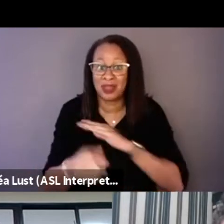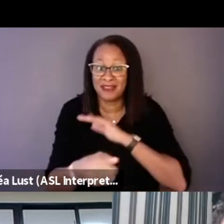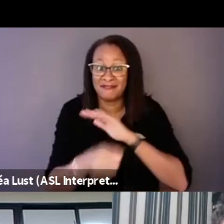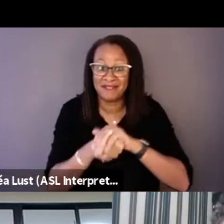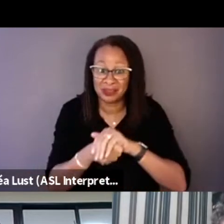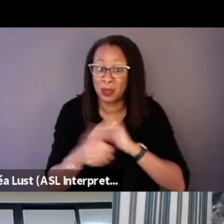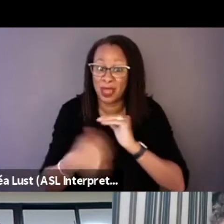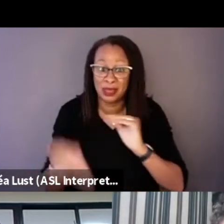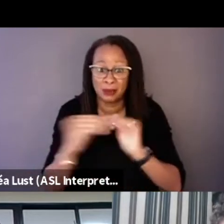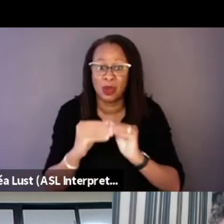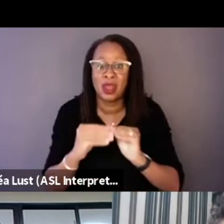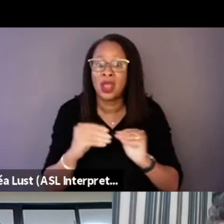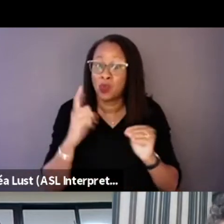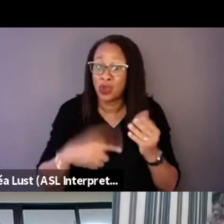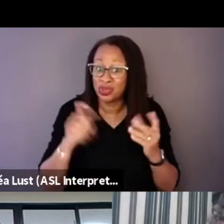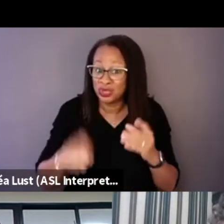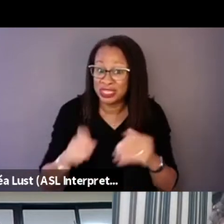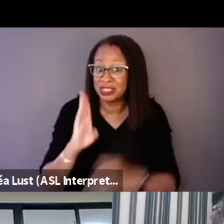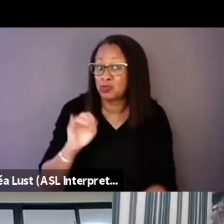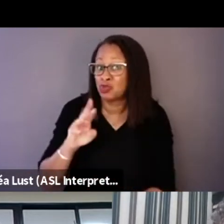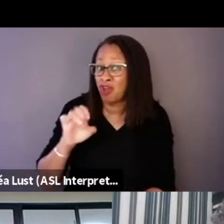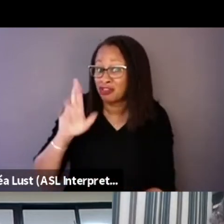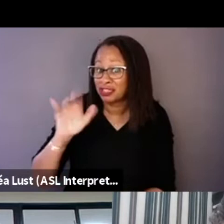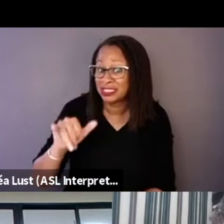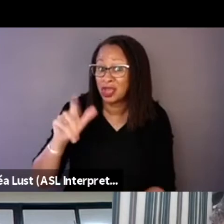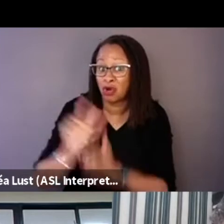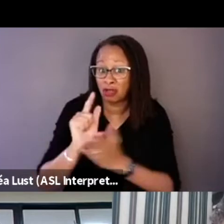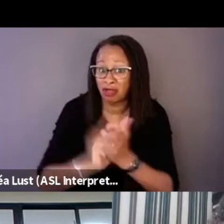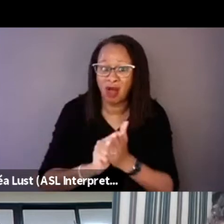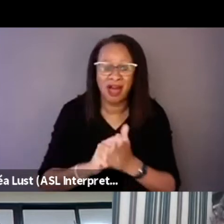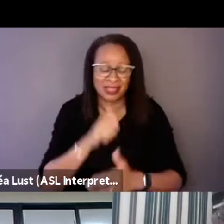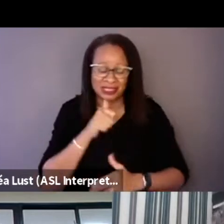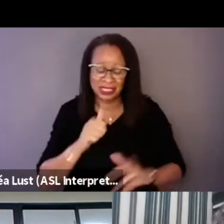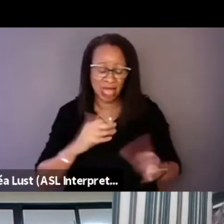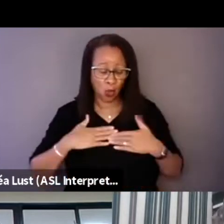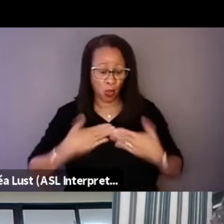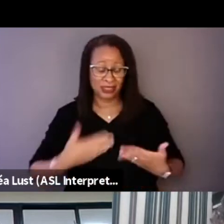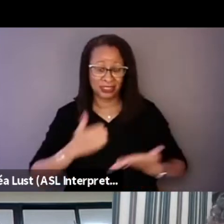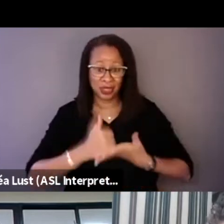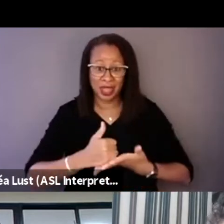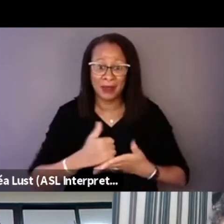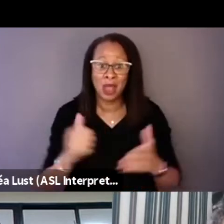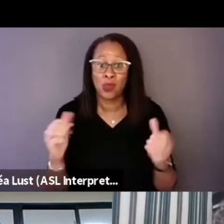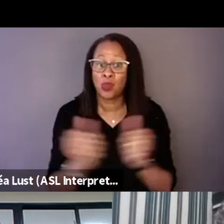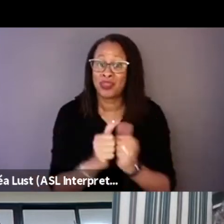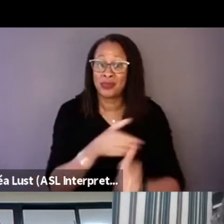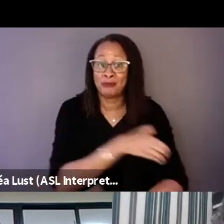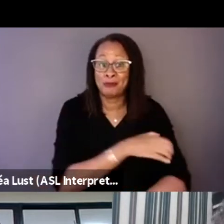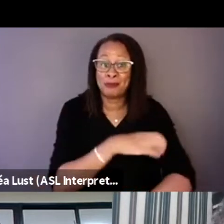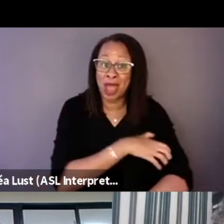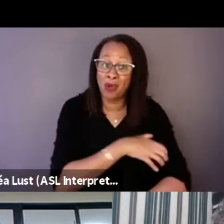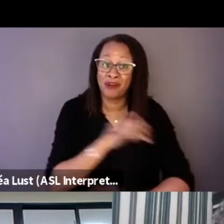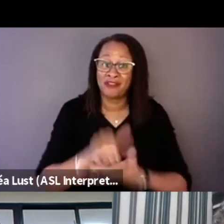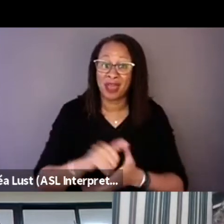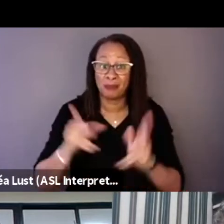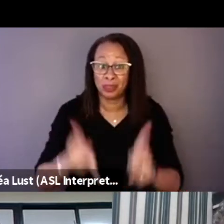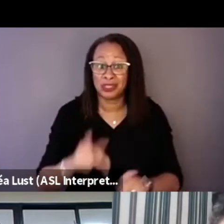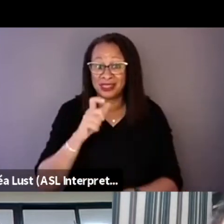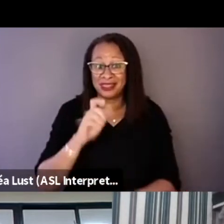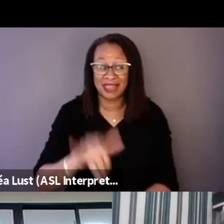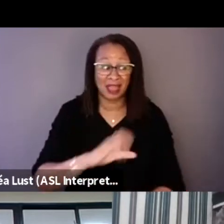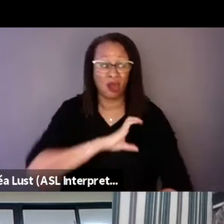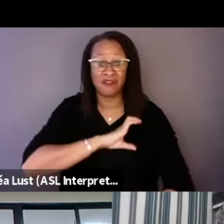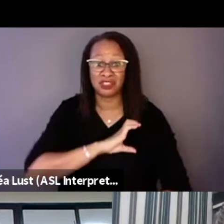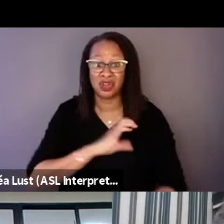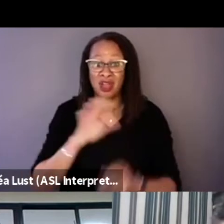reluctant bureaucracy with the power of that person, that officer on the other side of the table to